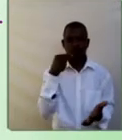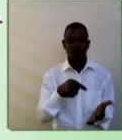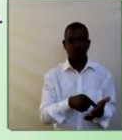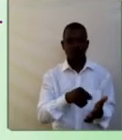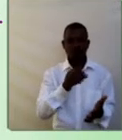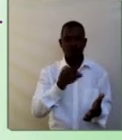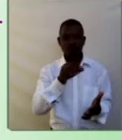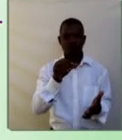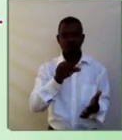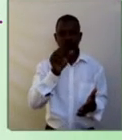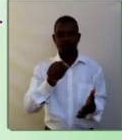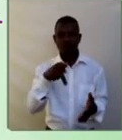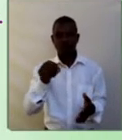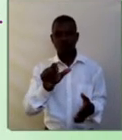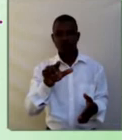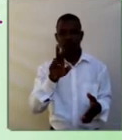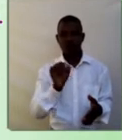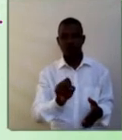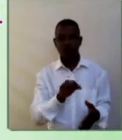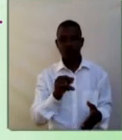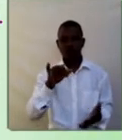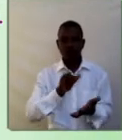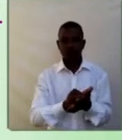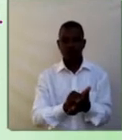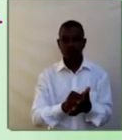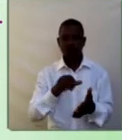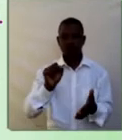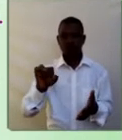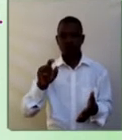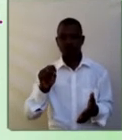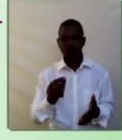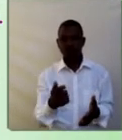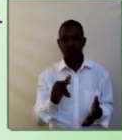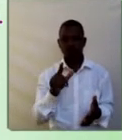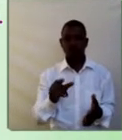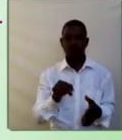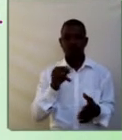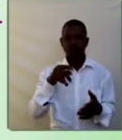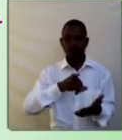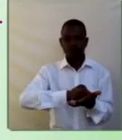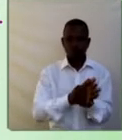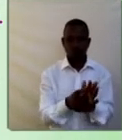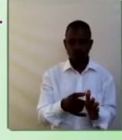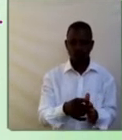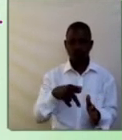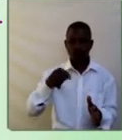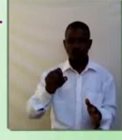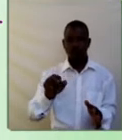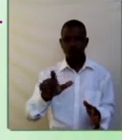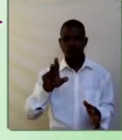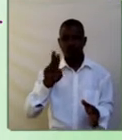These, plural. That, singular. Those,